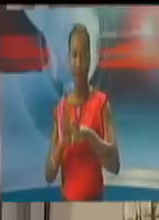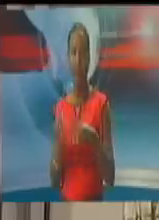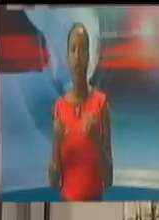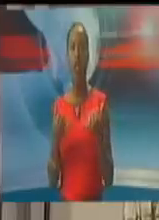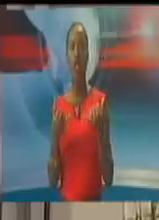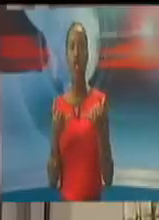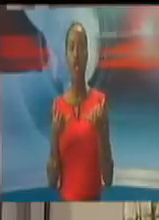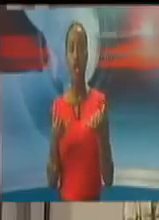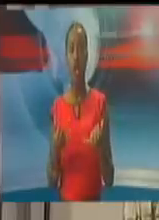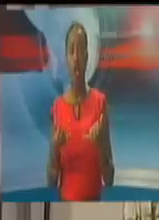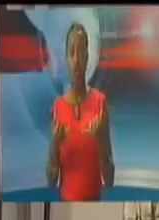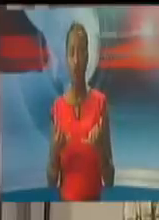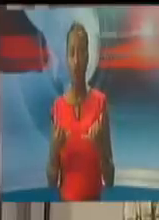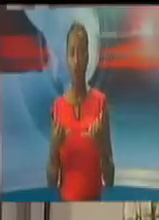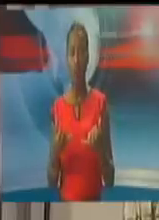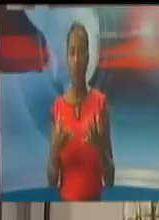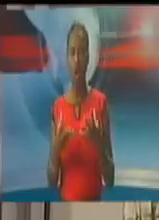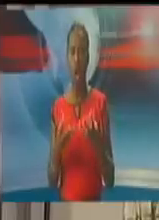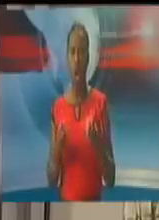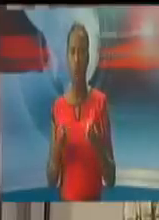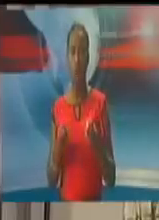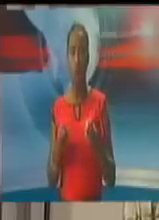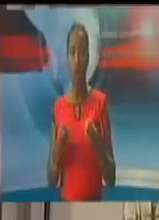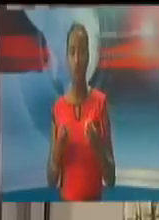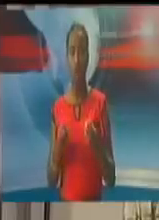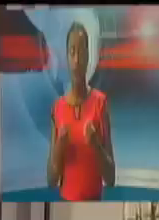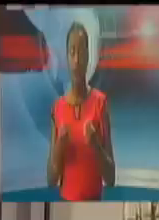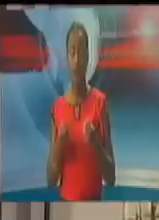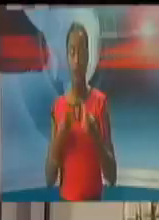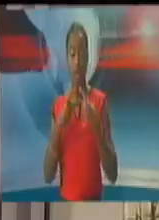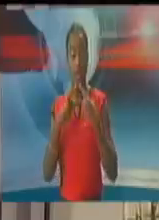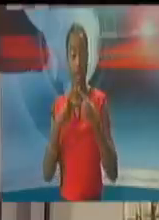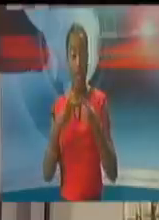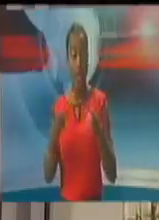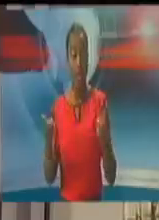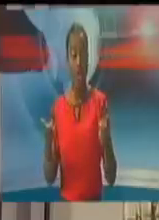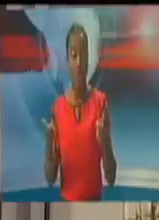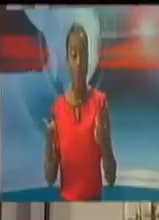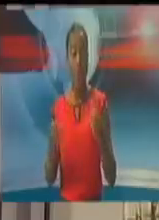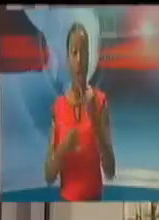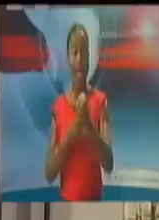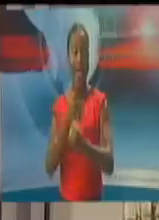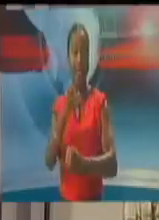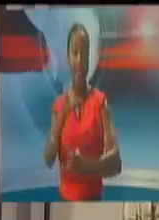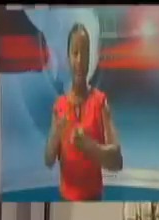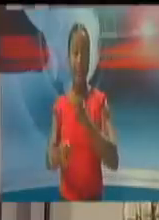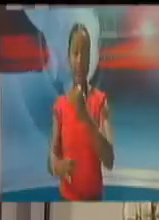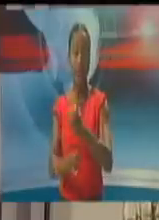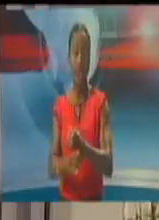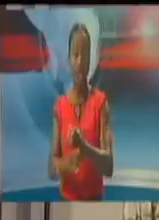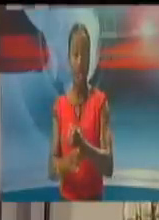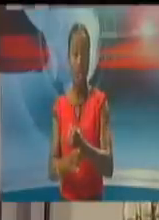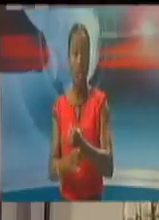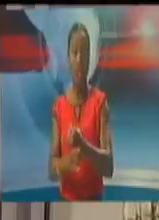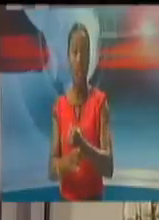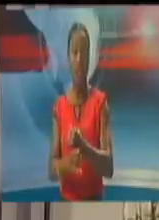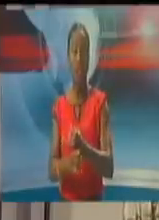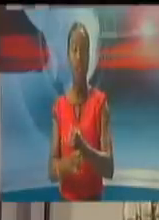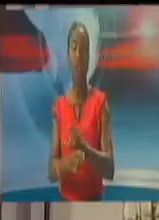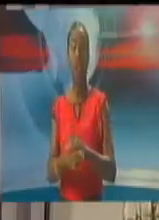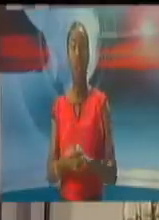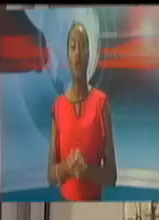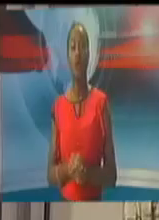just alert the national community to some international developments, which I think